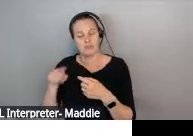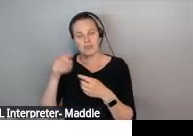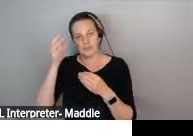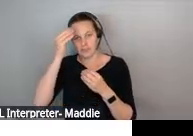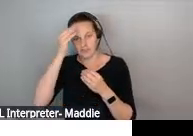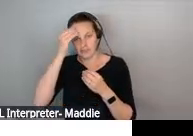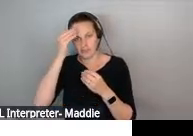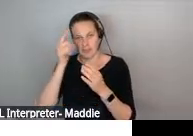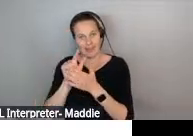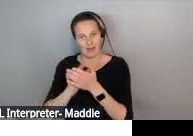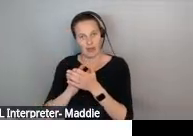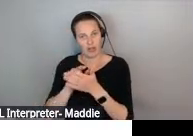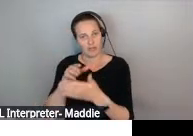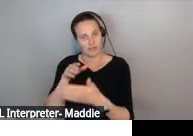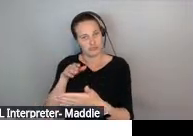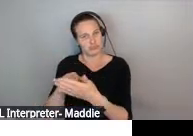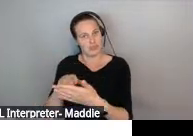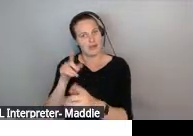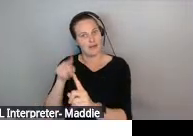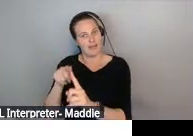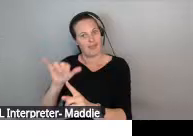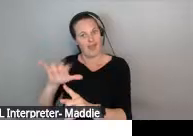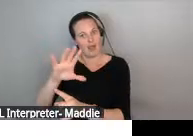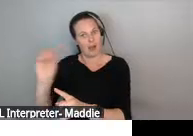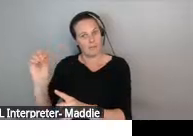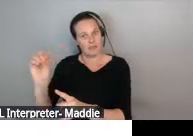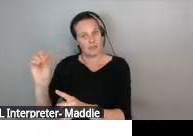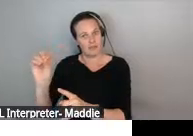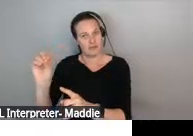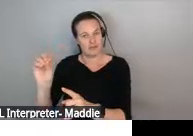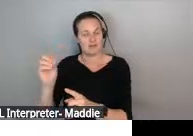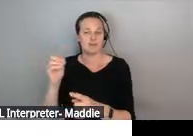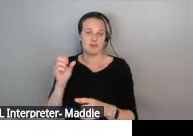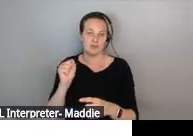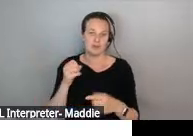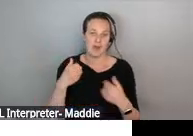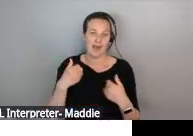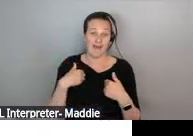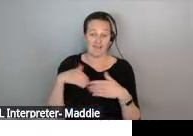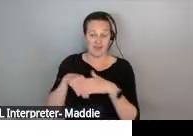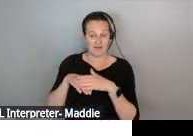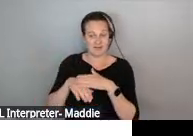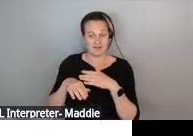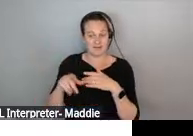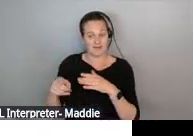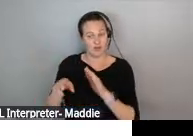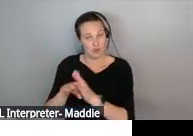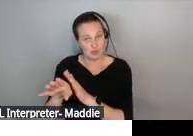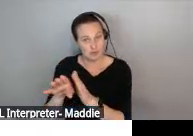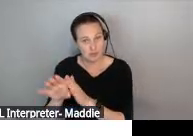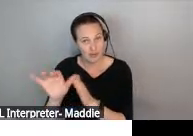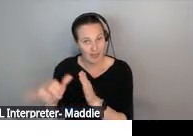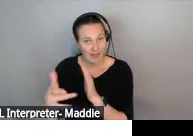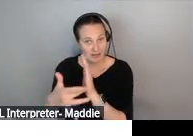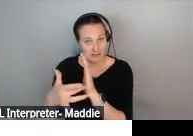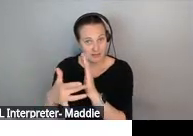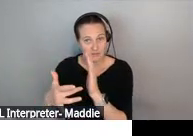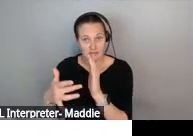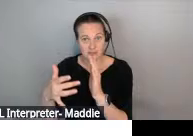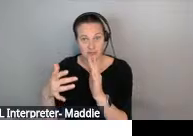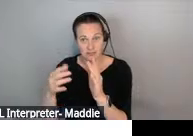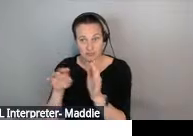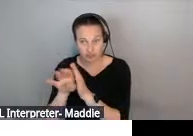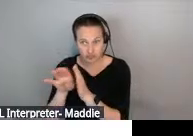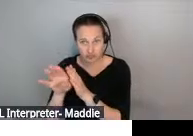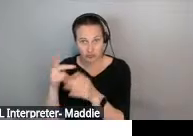the company for that. So by having accessibility in mind when developing these educational technologies and these educational products, this